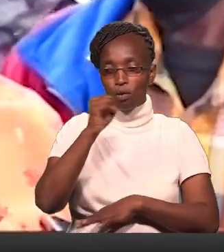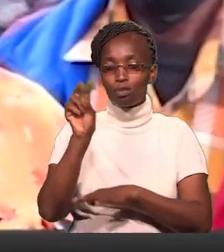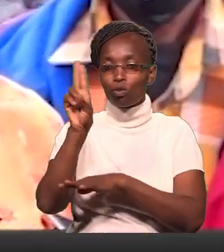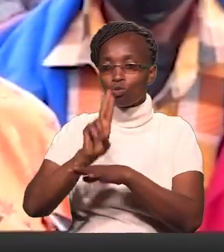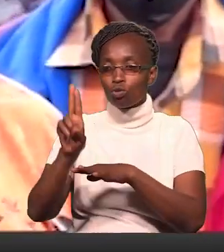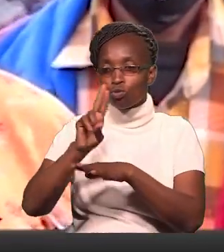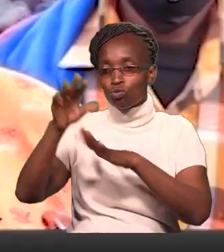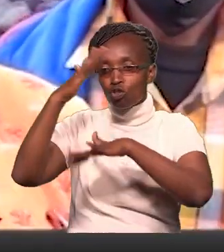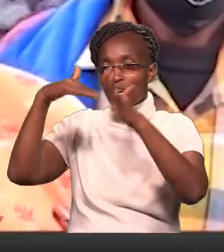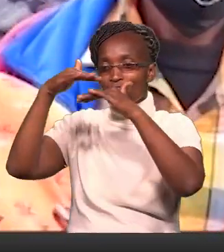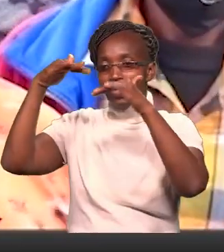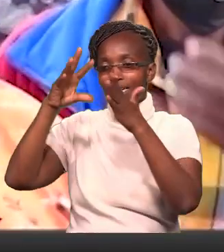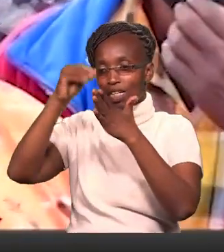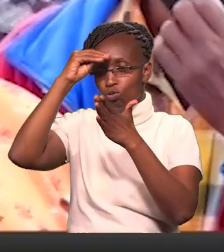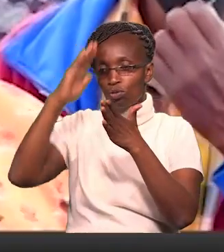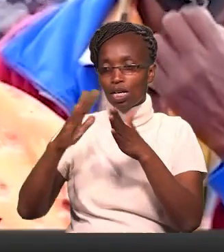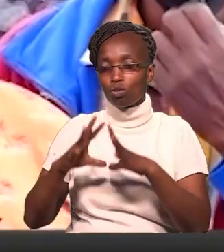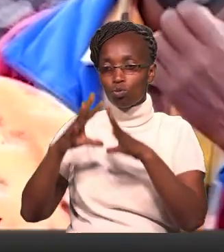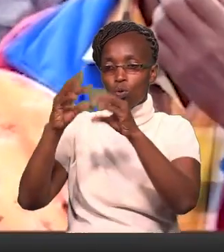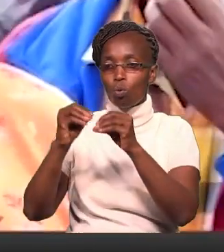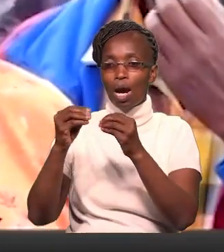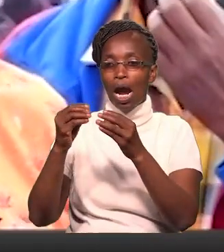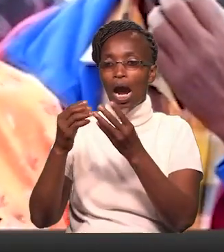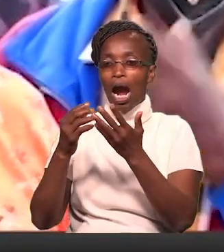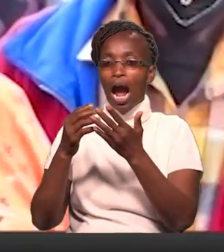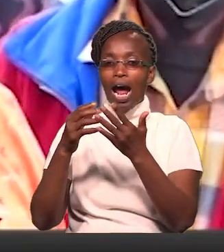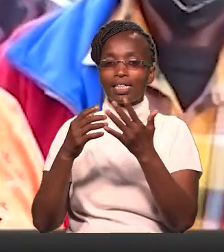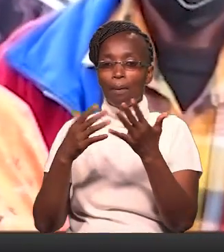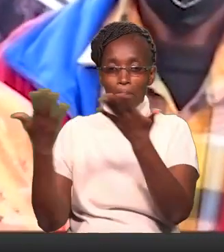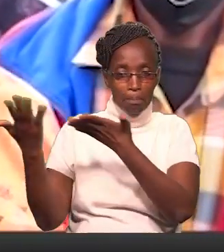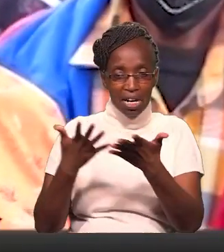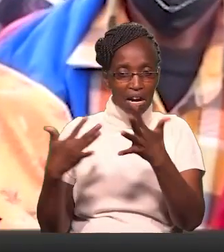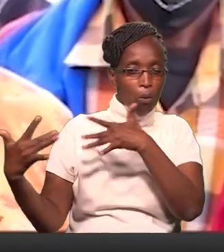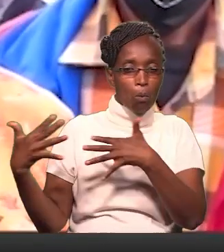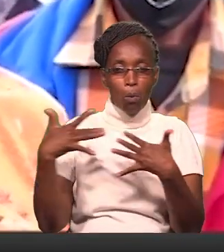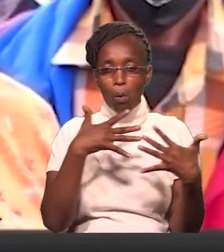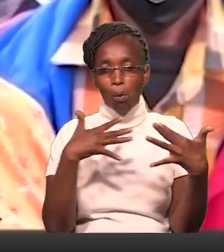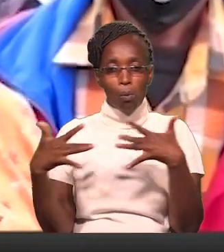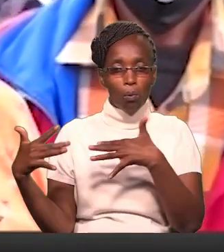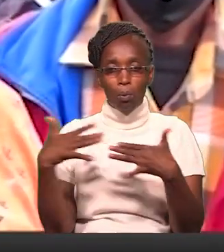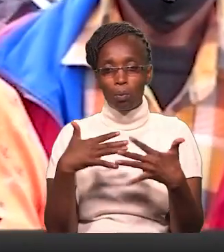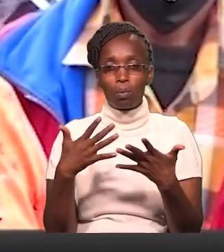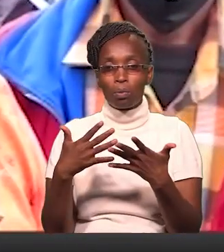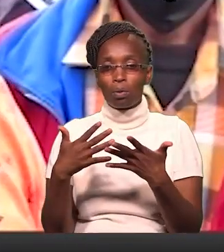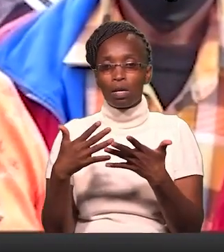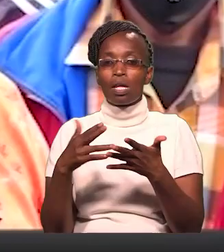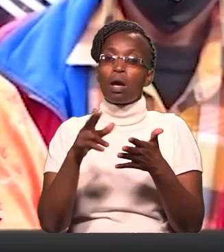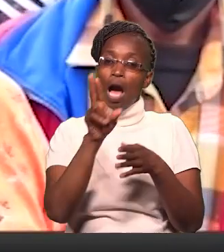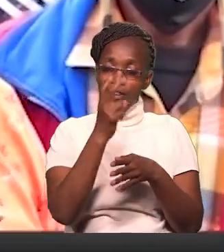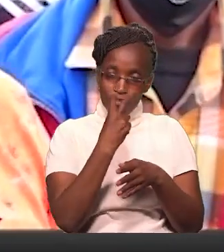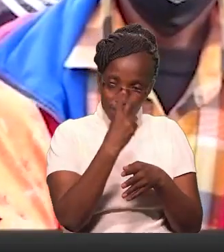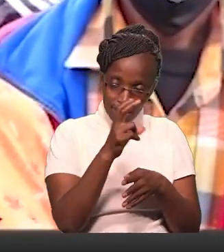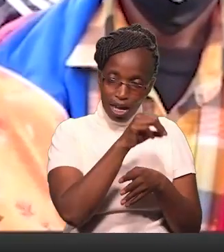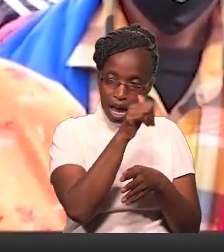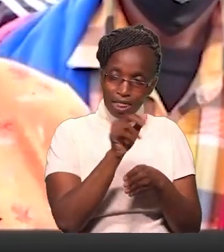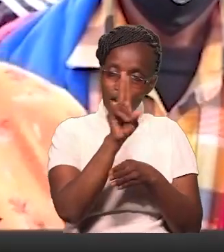university students to work on skills uh use i have everyone want them on the use of the whatsapp group to